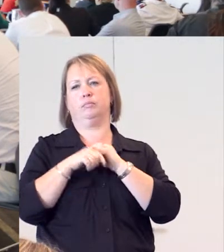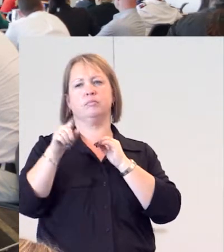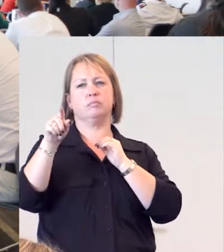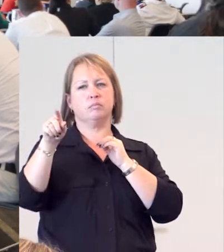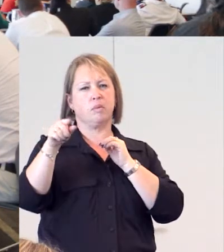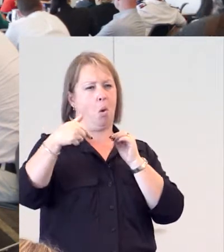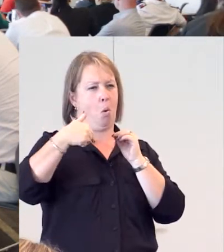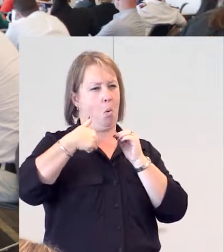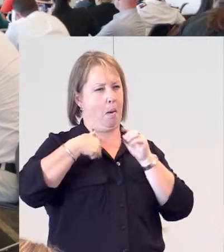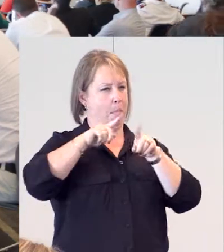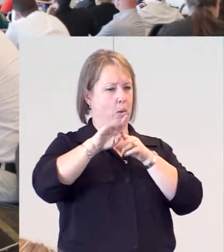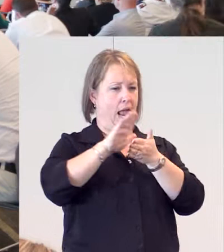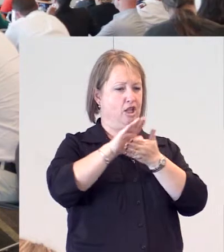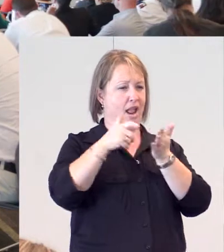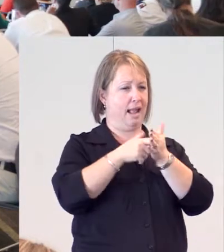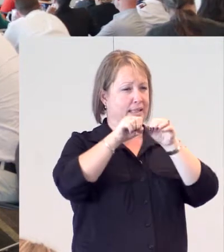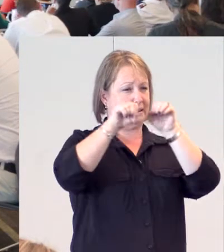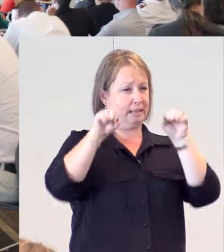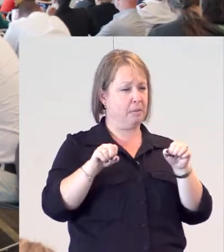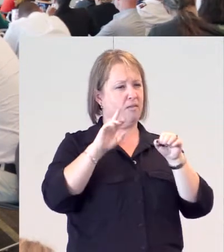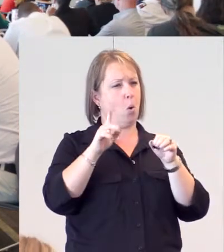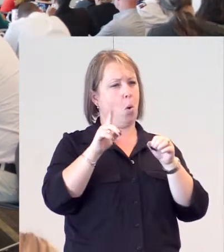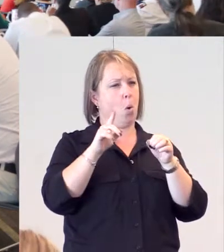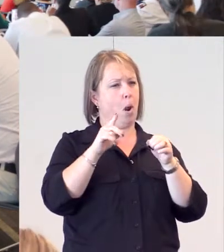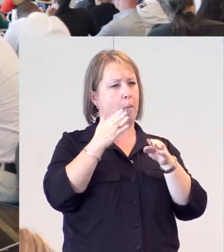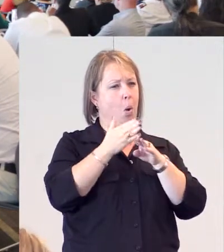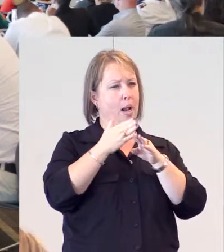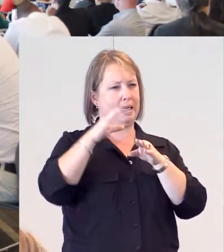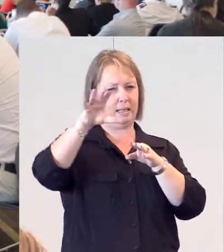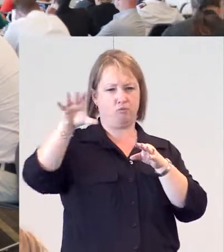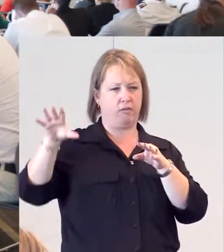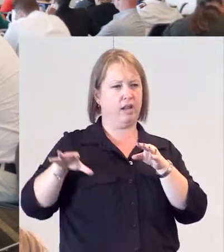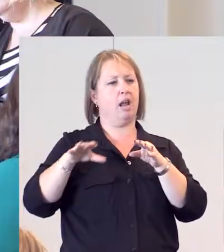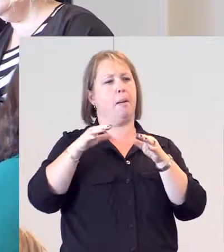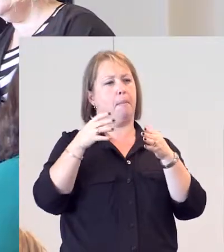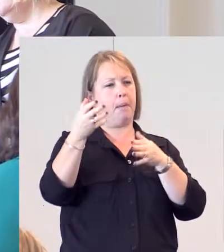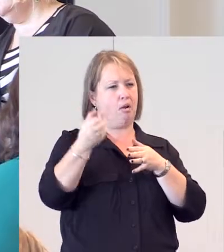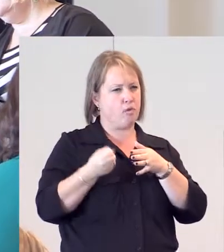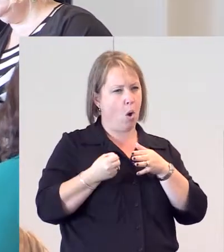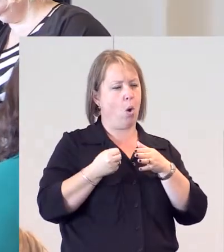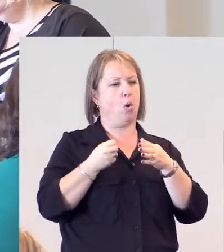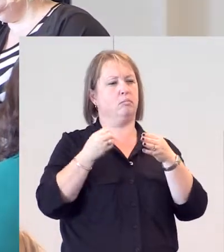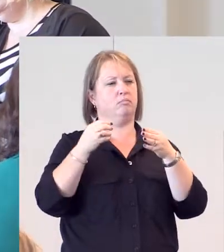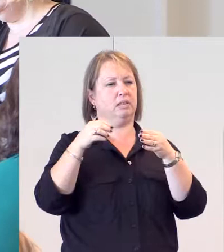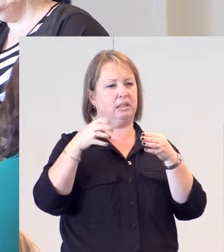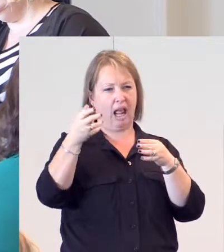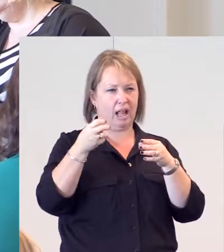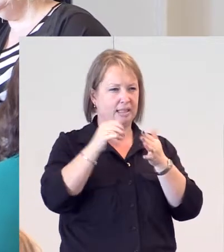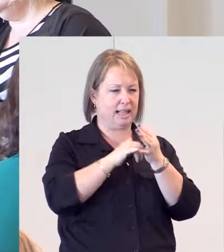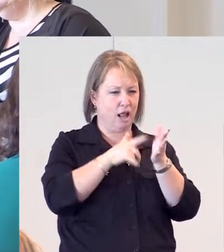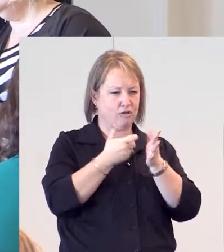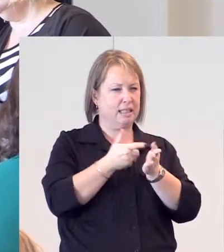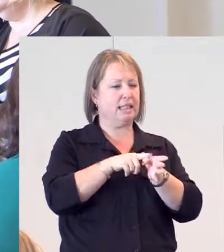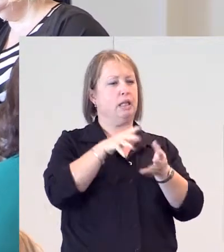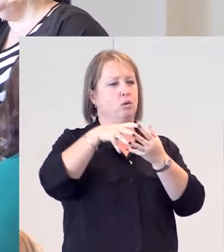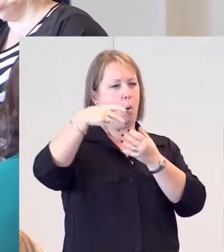We listed mainly the HR systems for employee demographics, payroll, which would include positions and salaries, training and development records for qualifications,